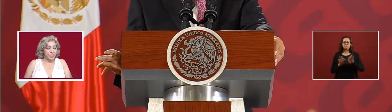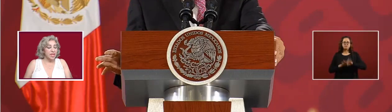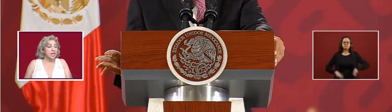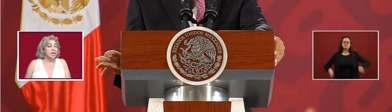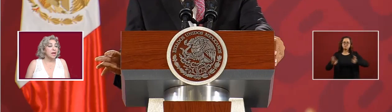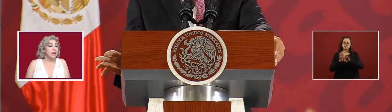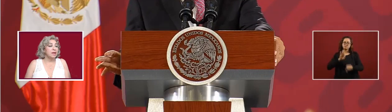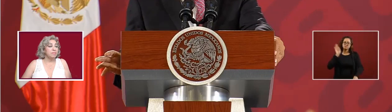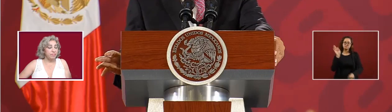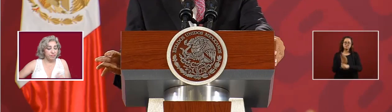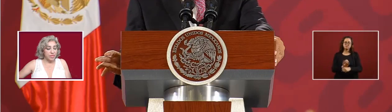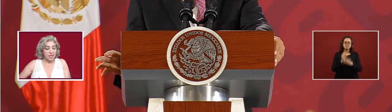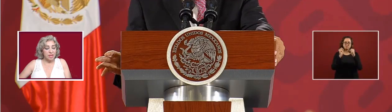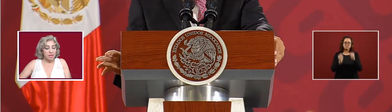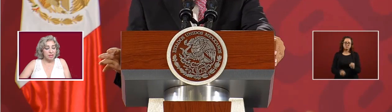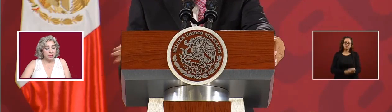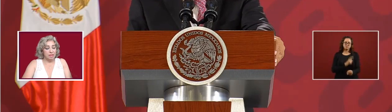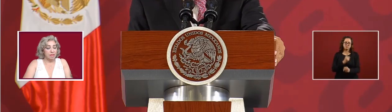um,